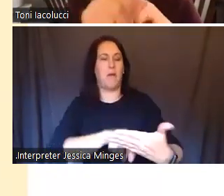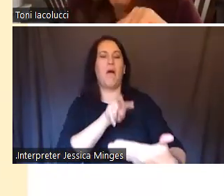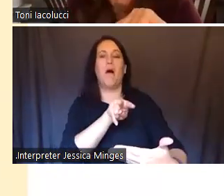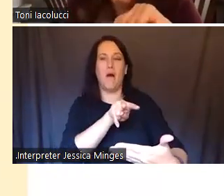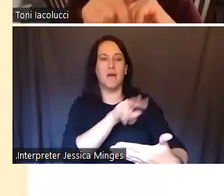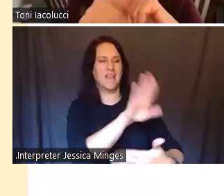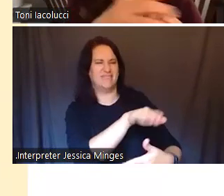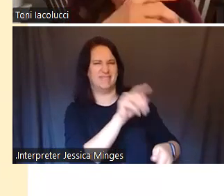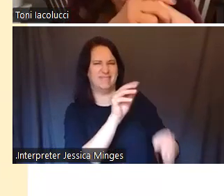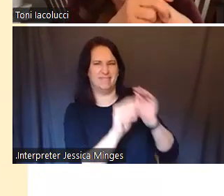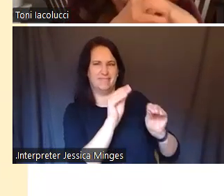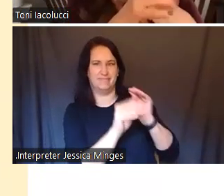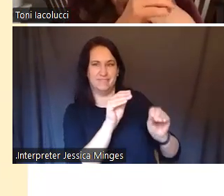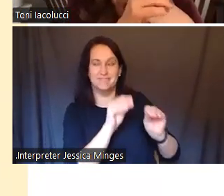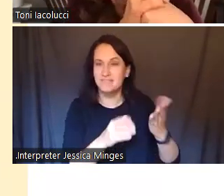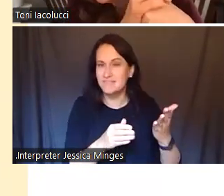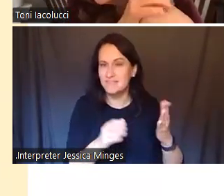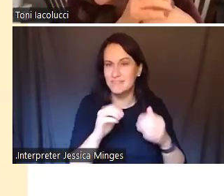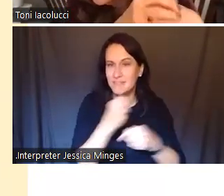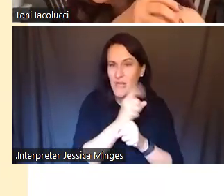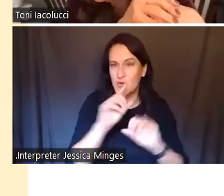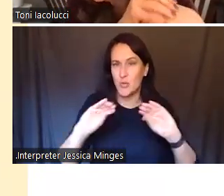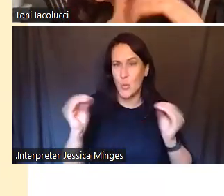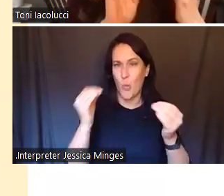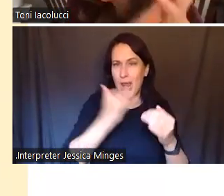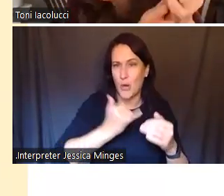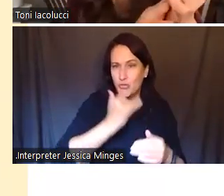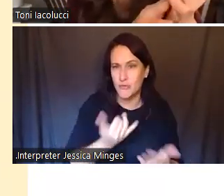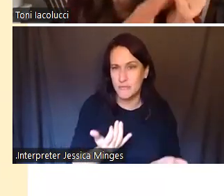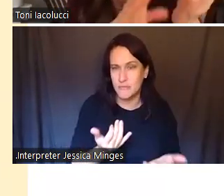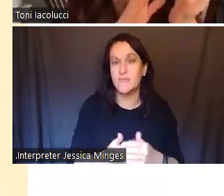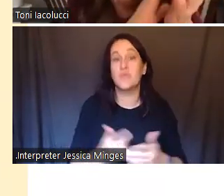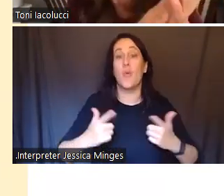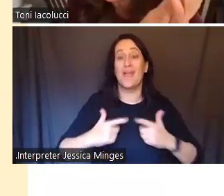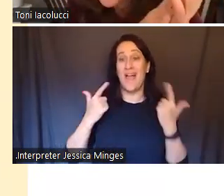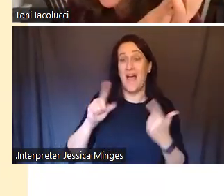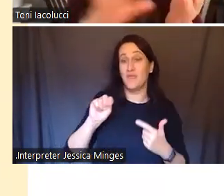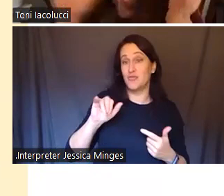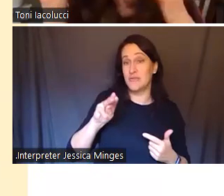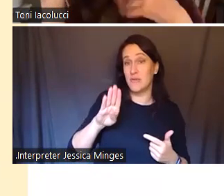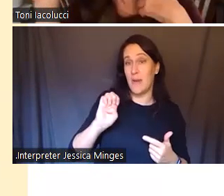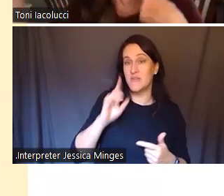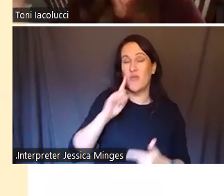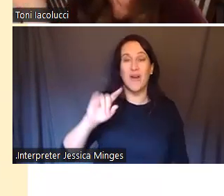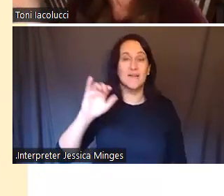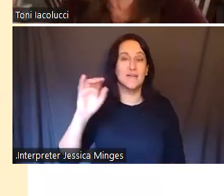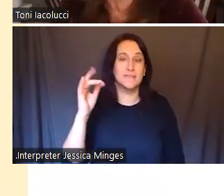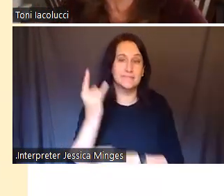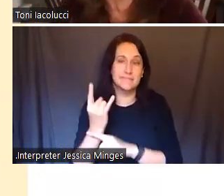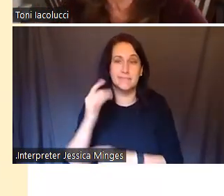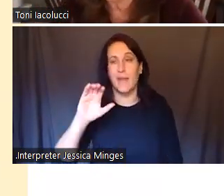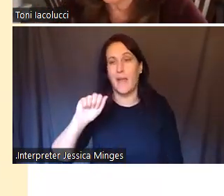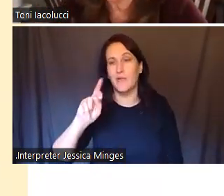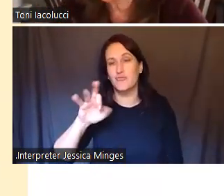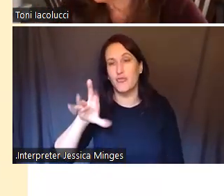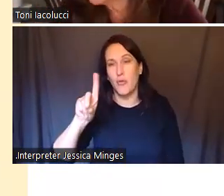can correct them to make sure that there are no errors. So Live Transcribe is for Android, although you can use it on